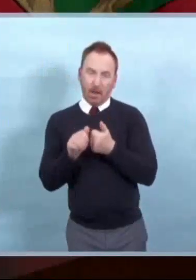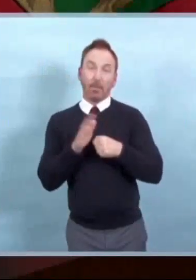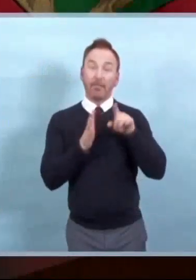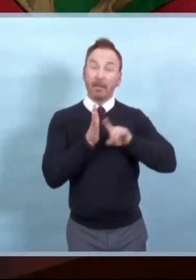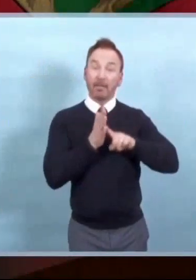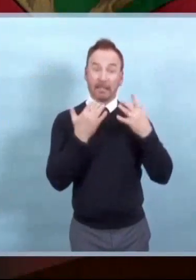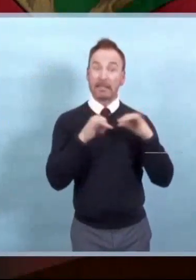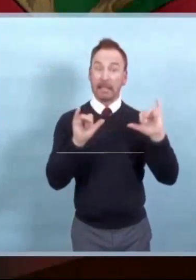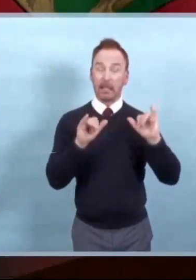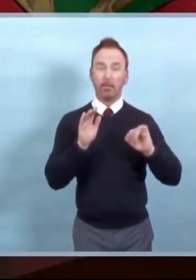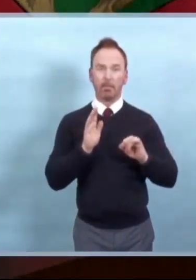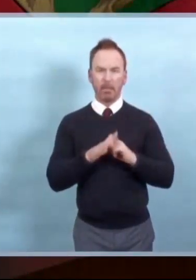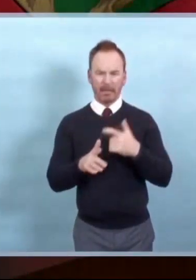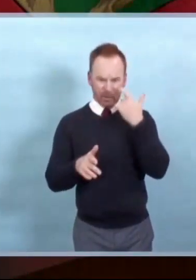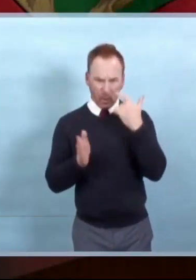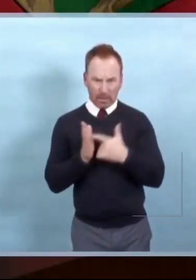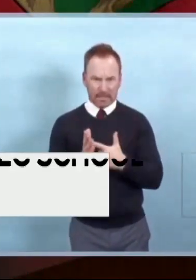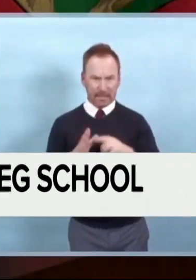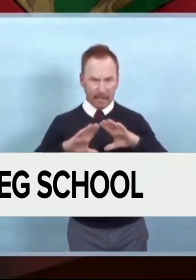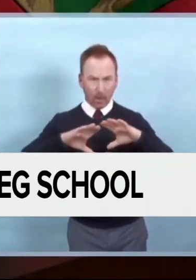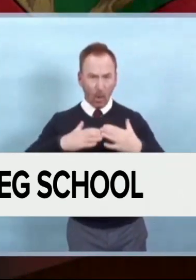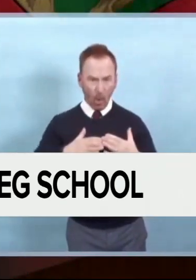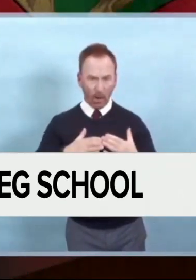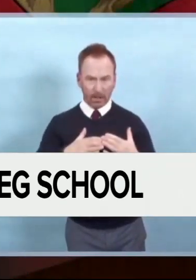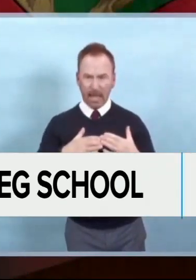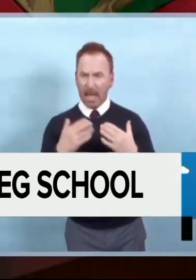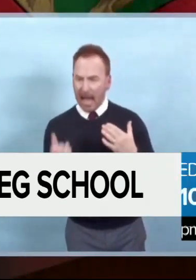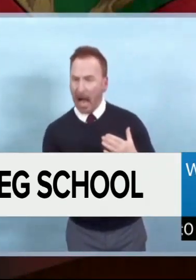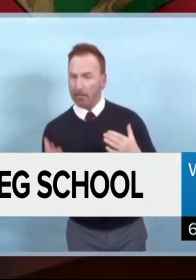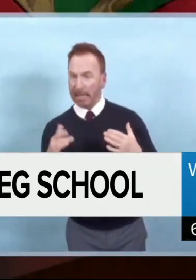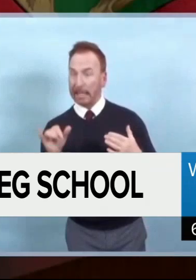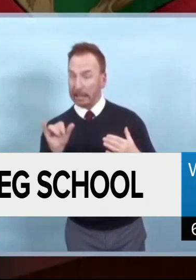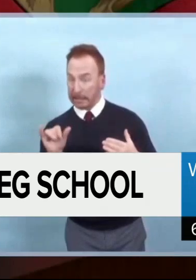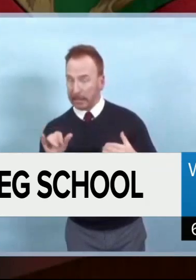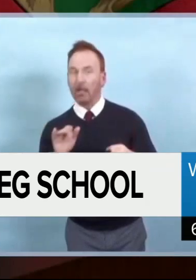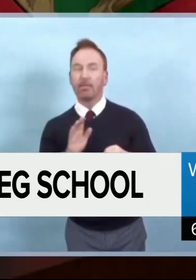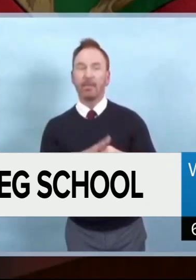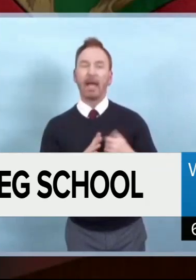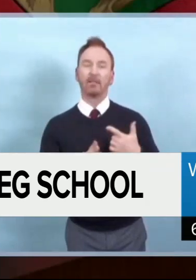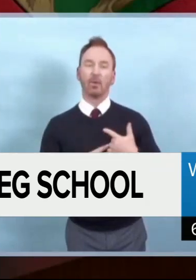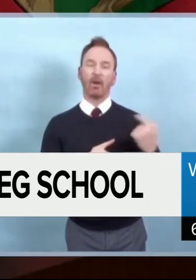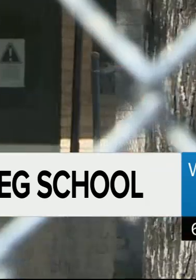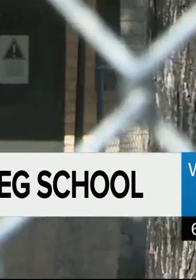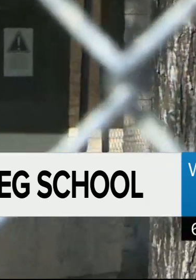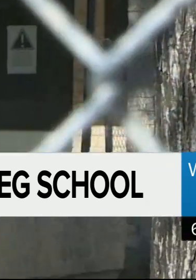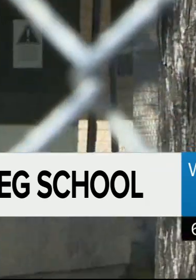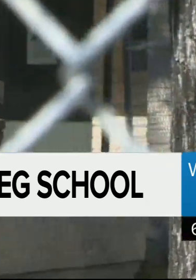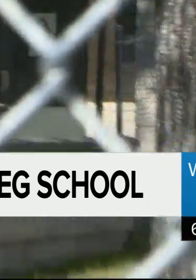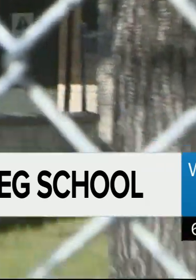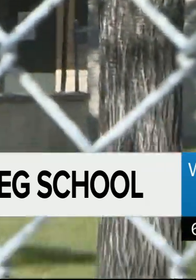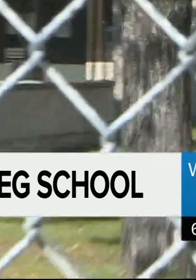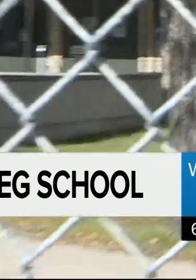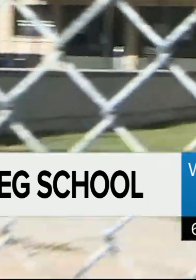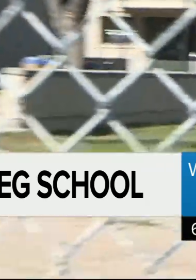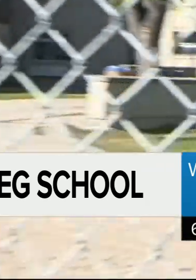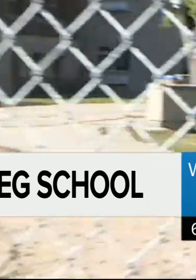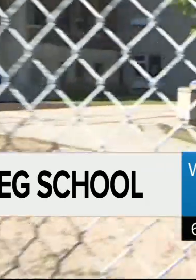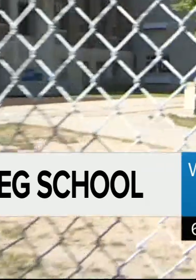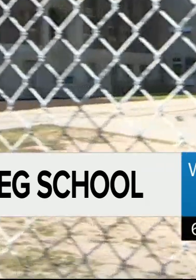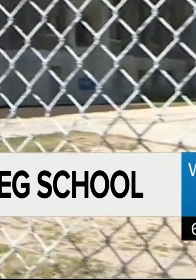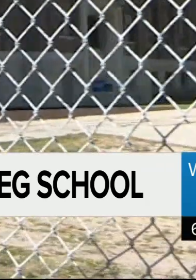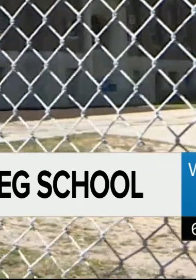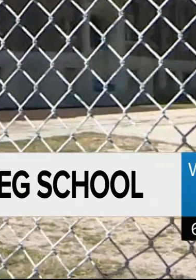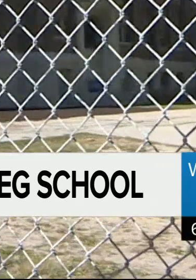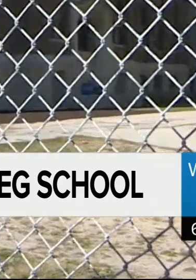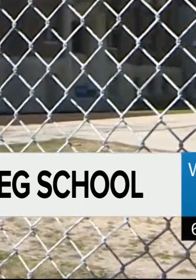I think when you see that many cases within a cohort, that would be our default that we would start with. It's the first in-school